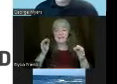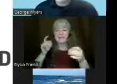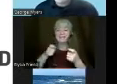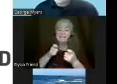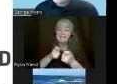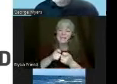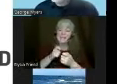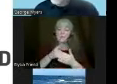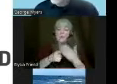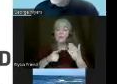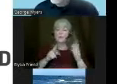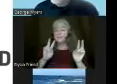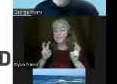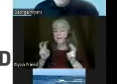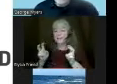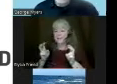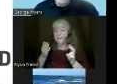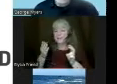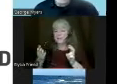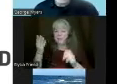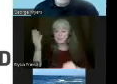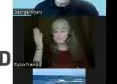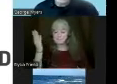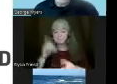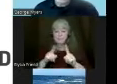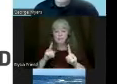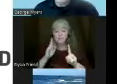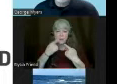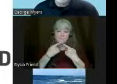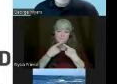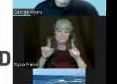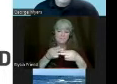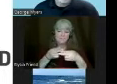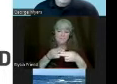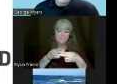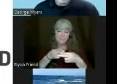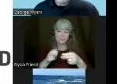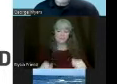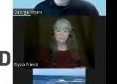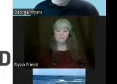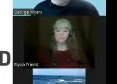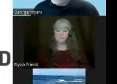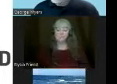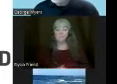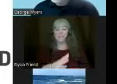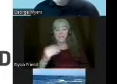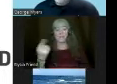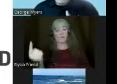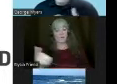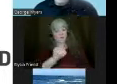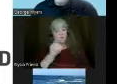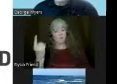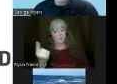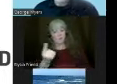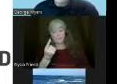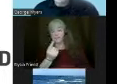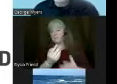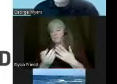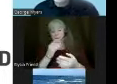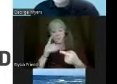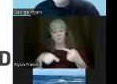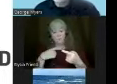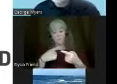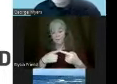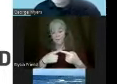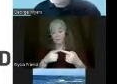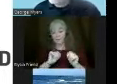topic is for that one, but we'll make an announcement pretty soon on that. And always, no matter when it is, you can go